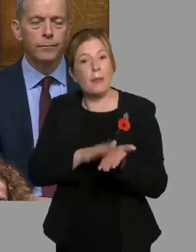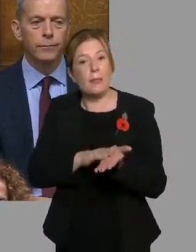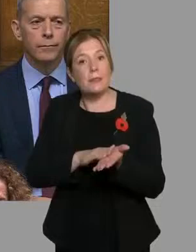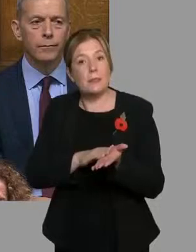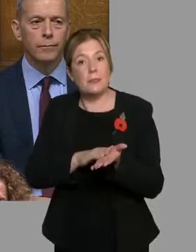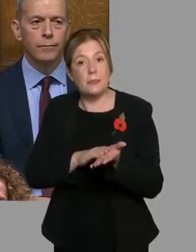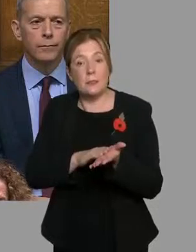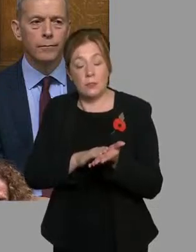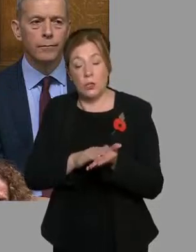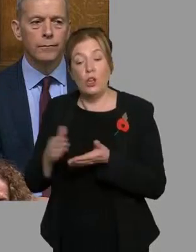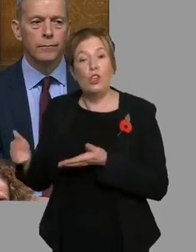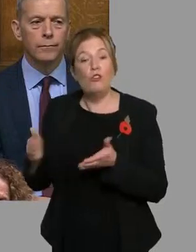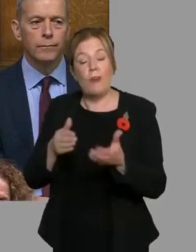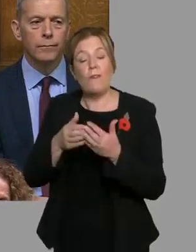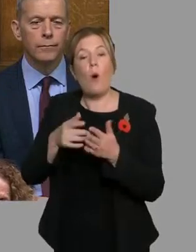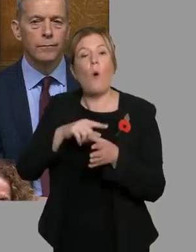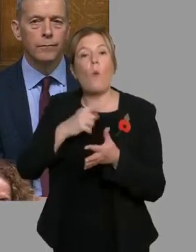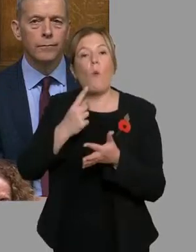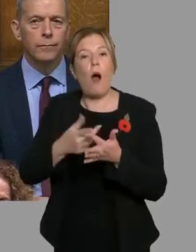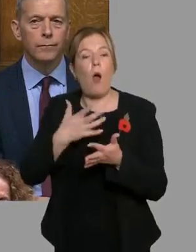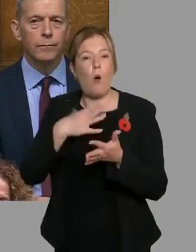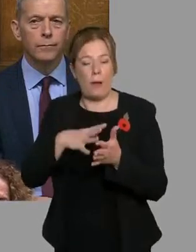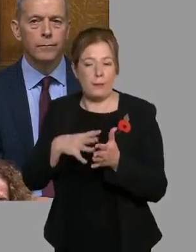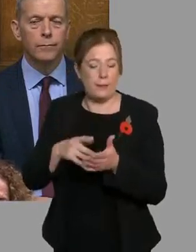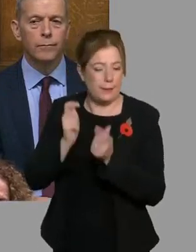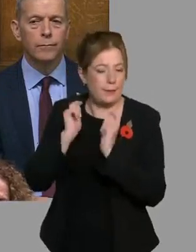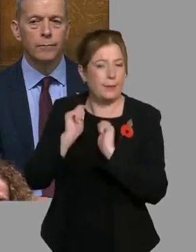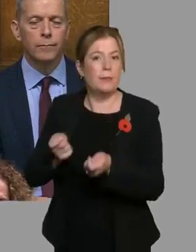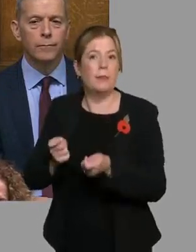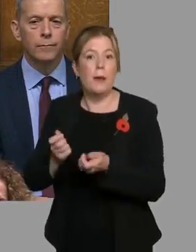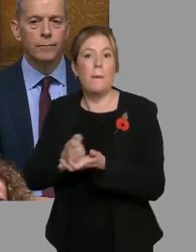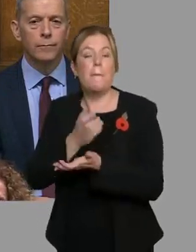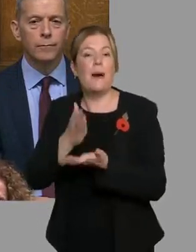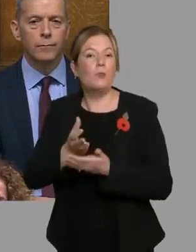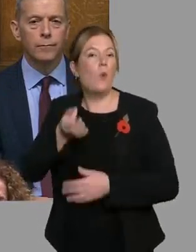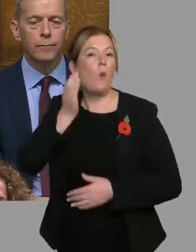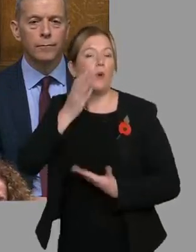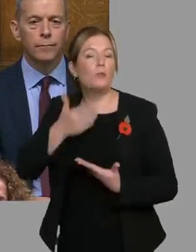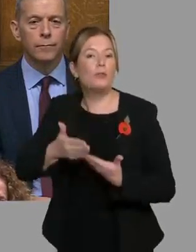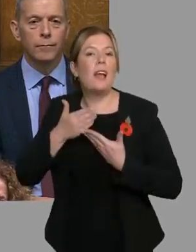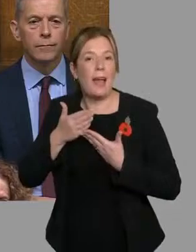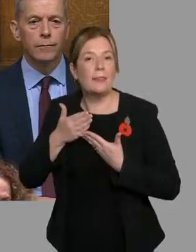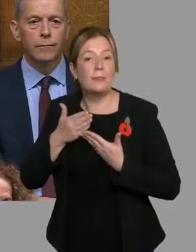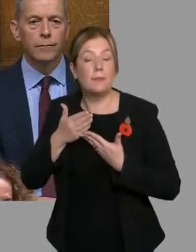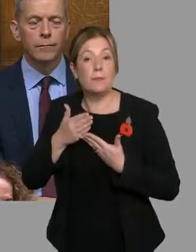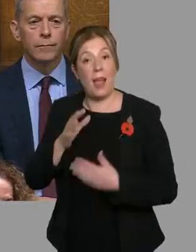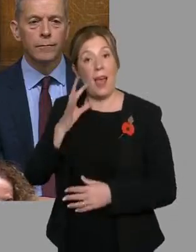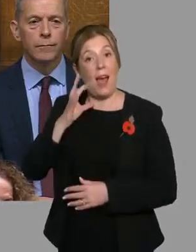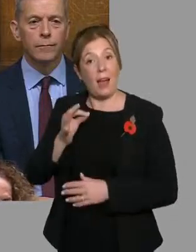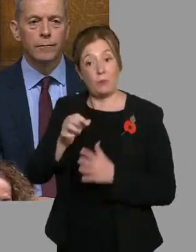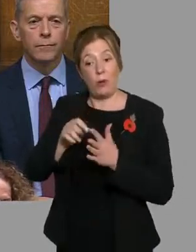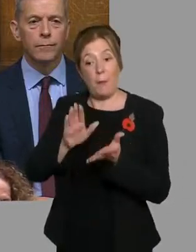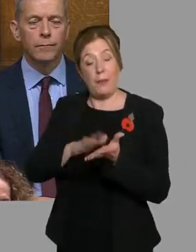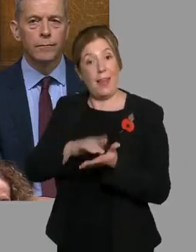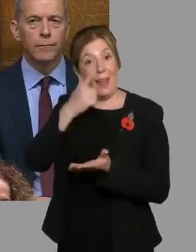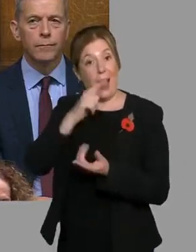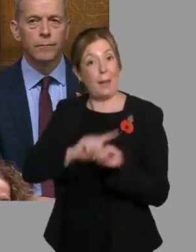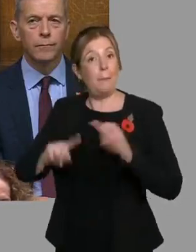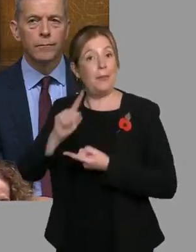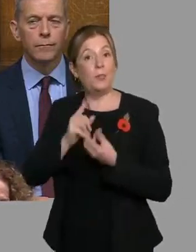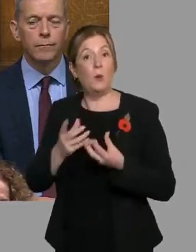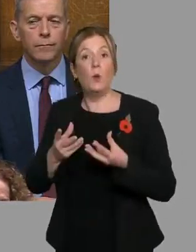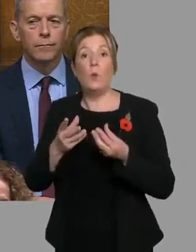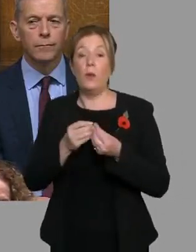designating it a water protection zone? And will he meet with me and the excellent cross-border Wye Catchment Partnership to deliver